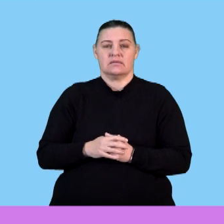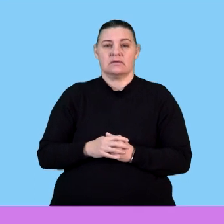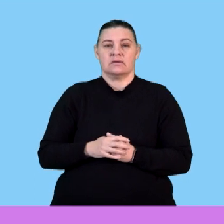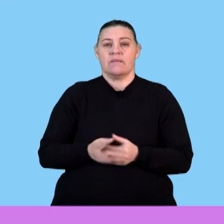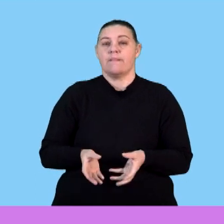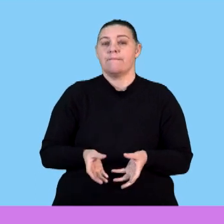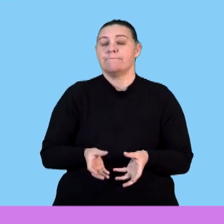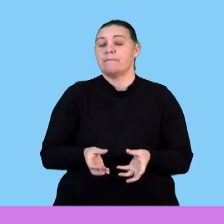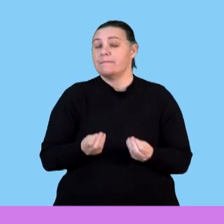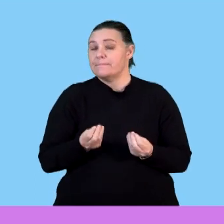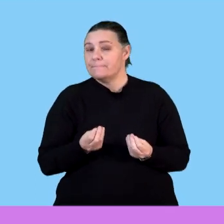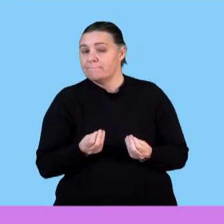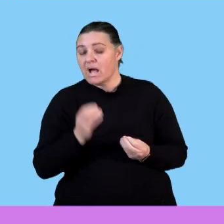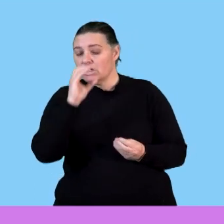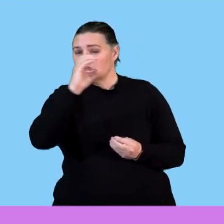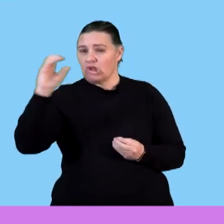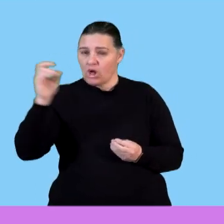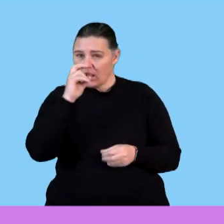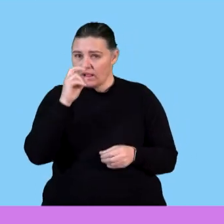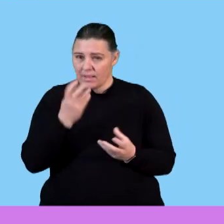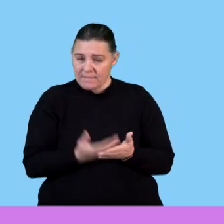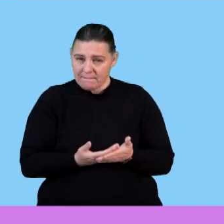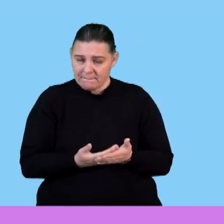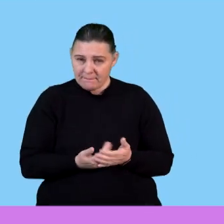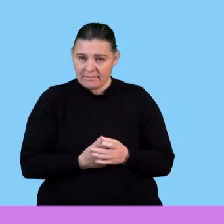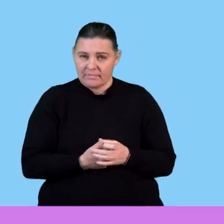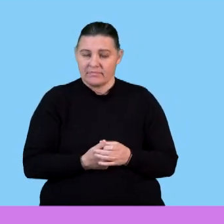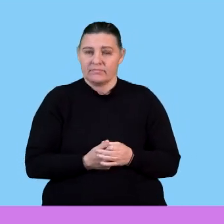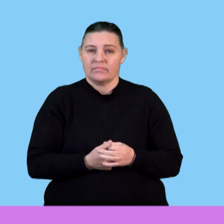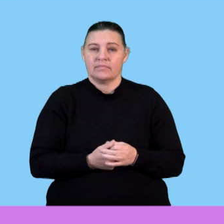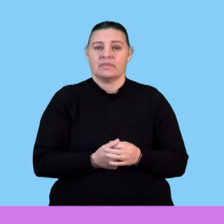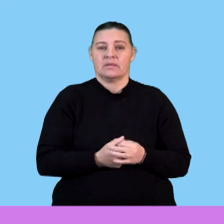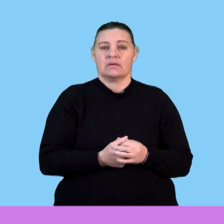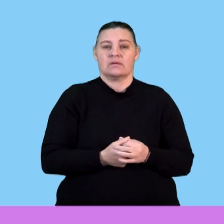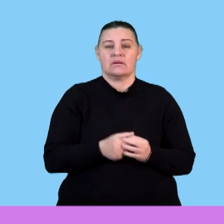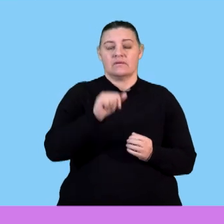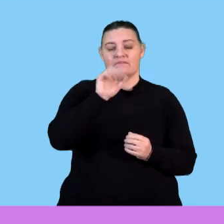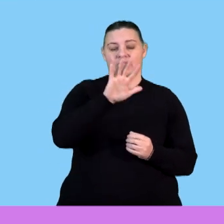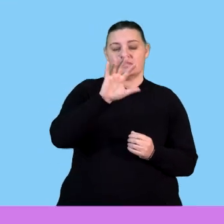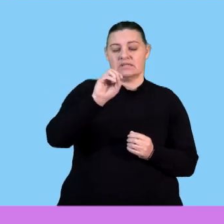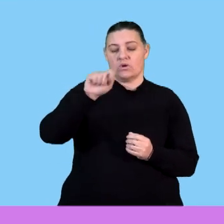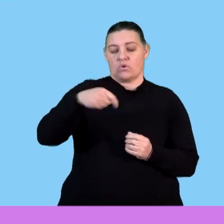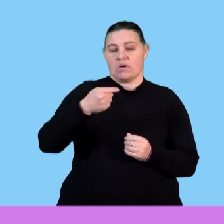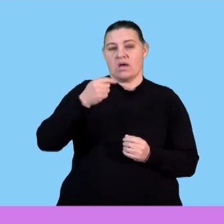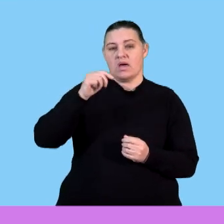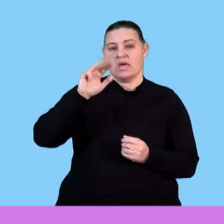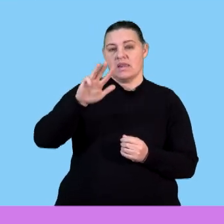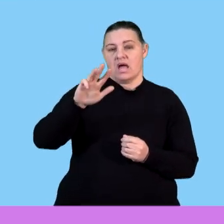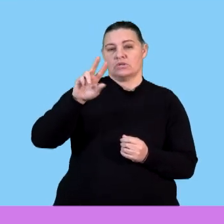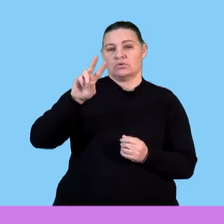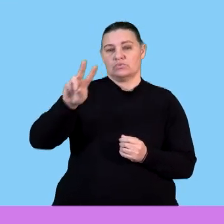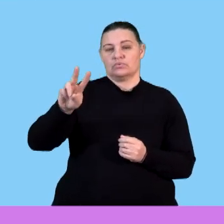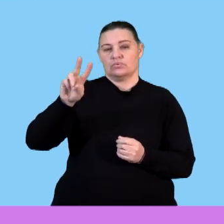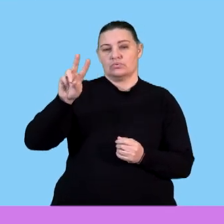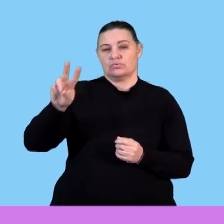1,440. That's the total area of the whole pastry. And I'm going to divide that by